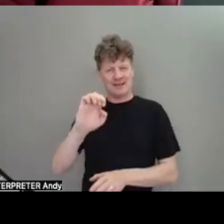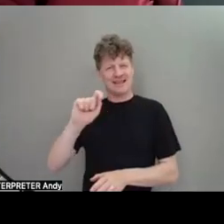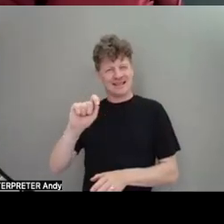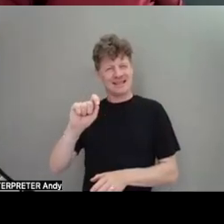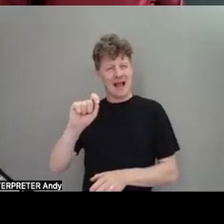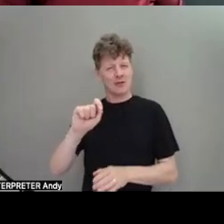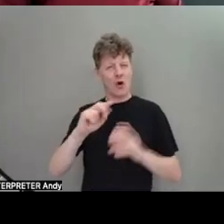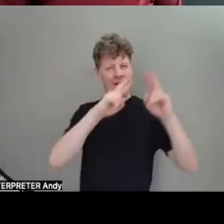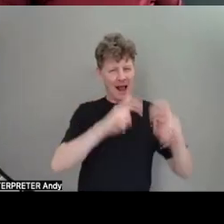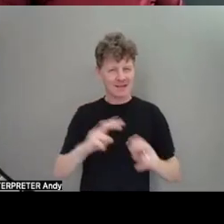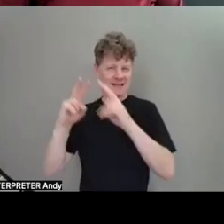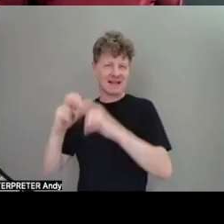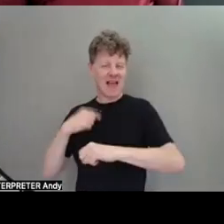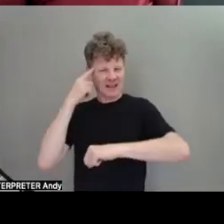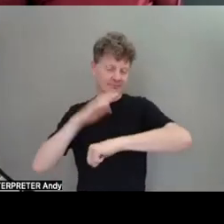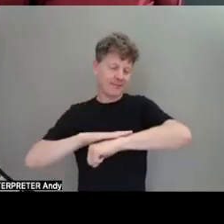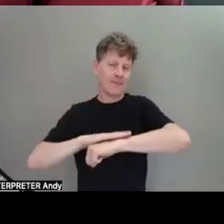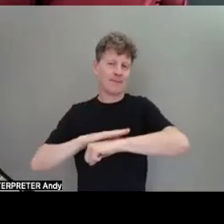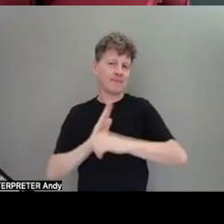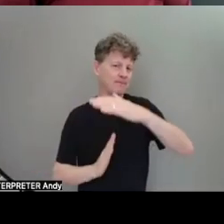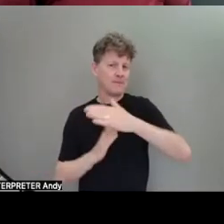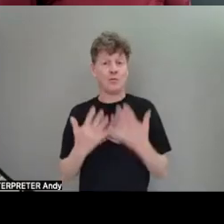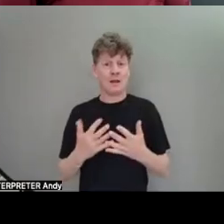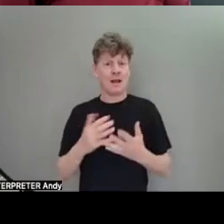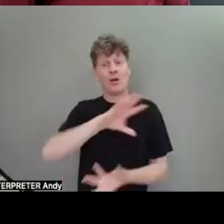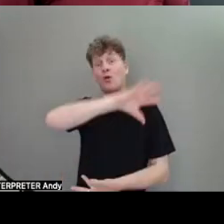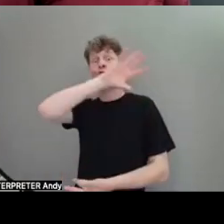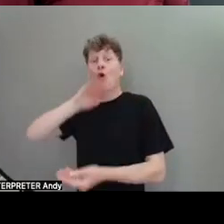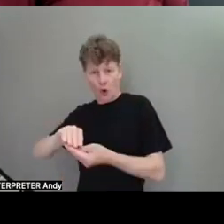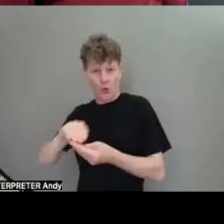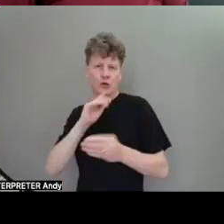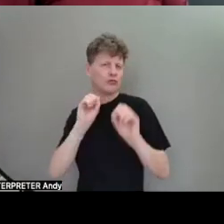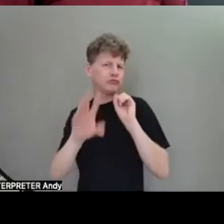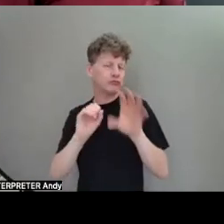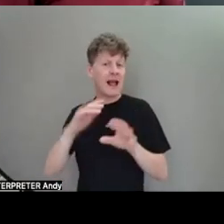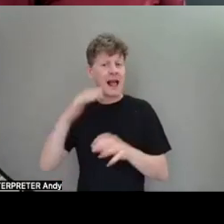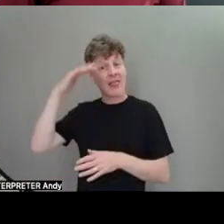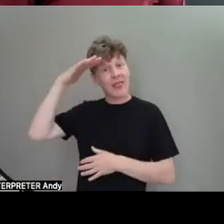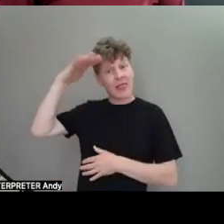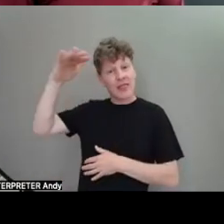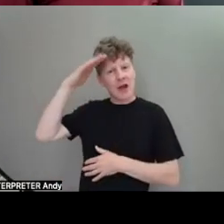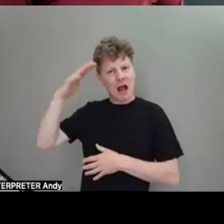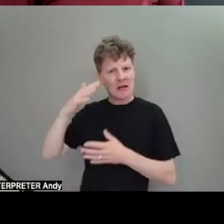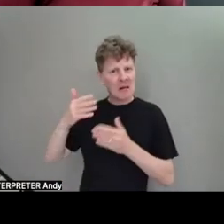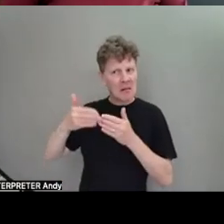I think that's all we're going to have time for today. And I'll conclude with some theoretical implications for this project.